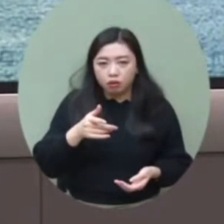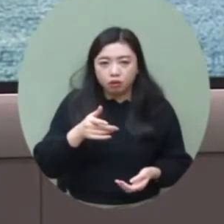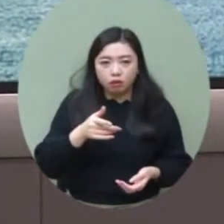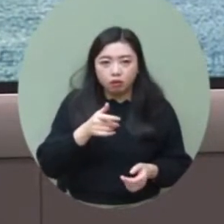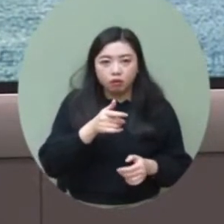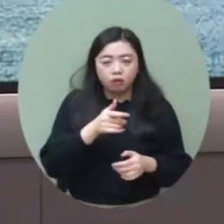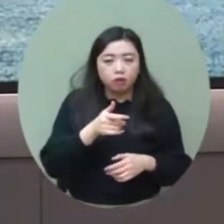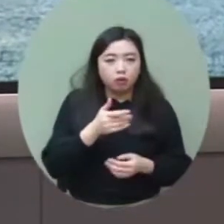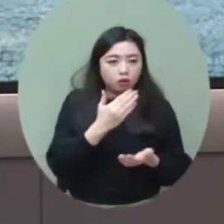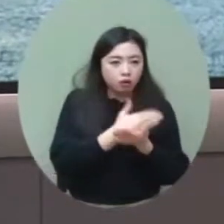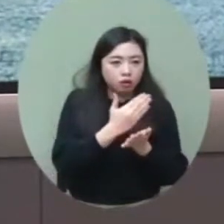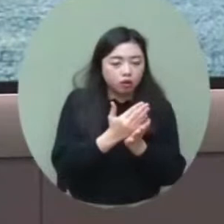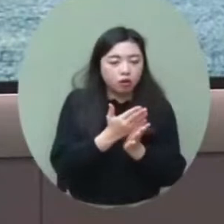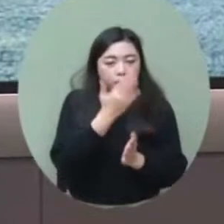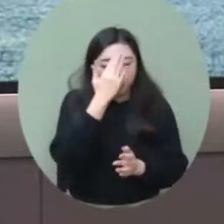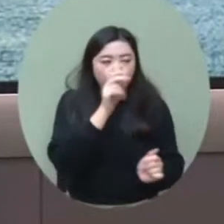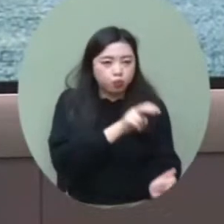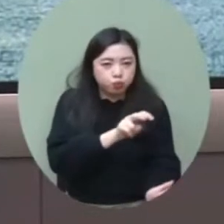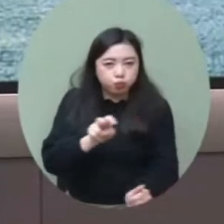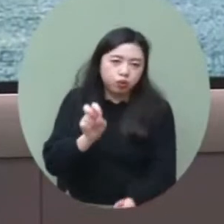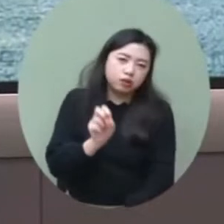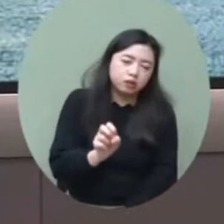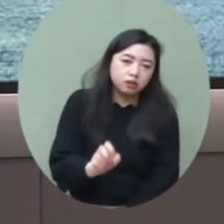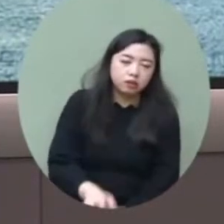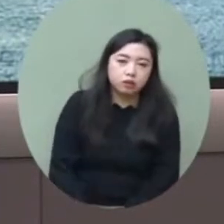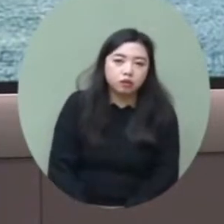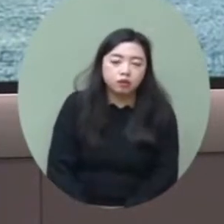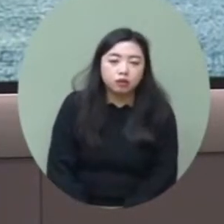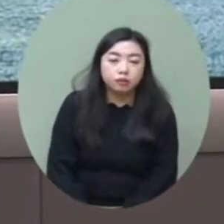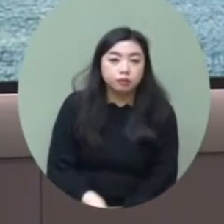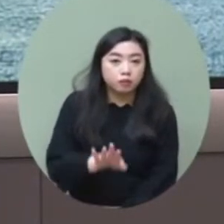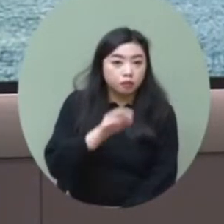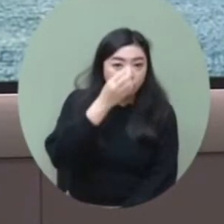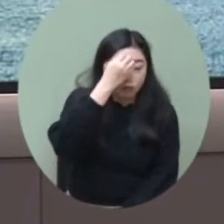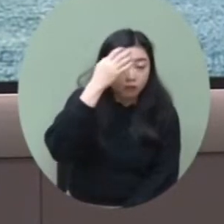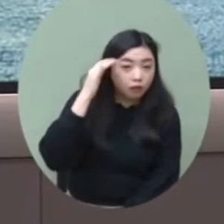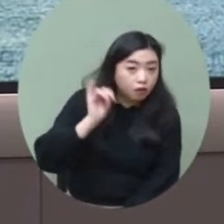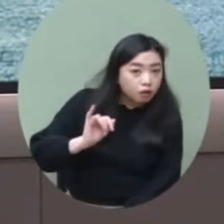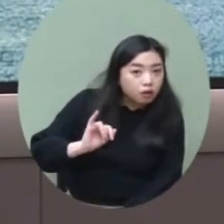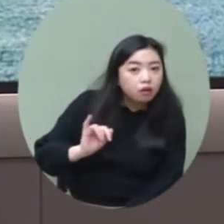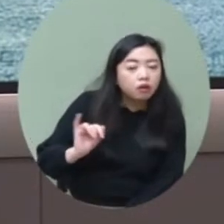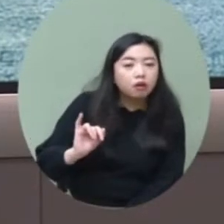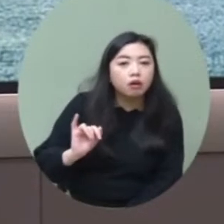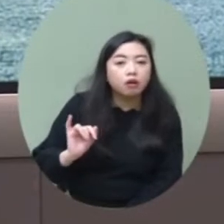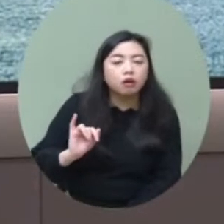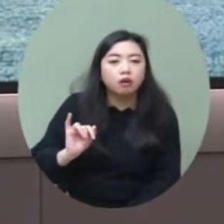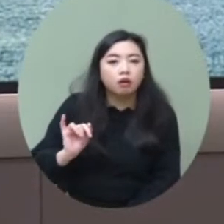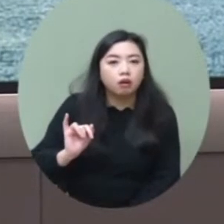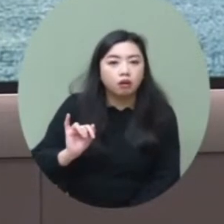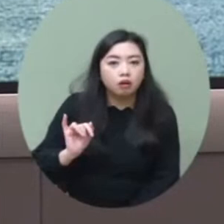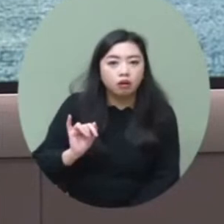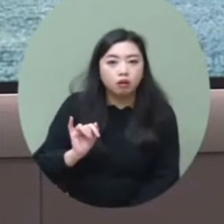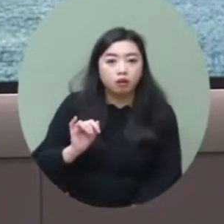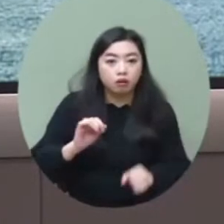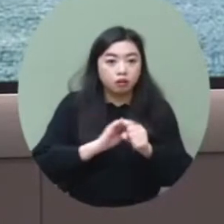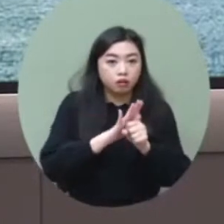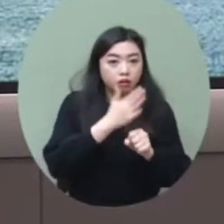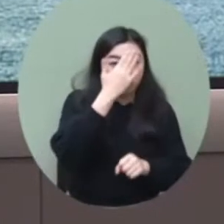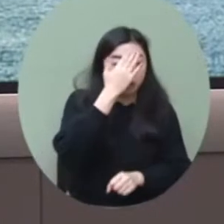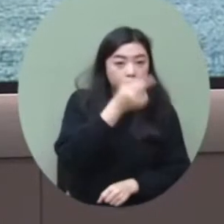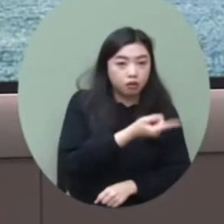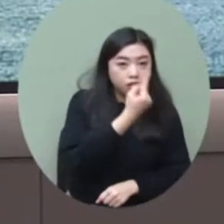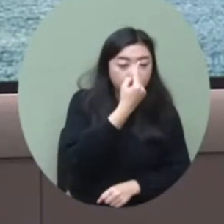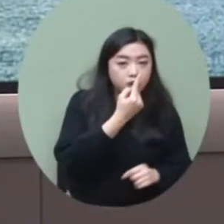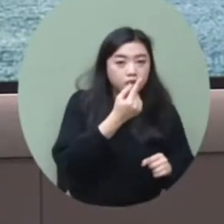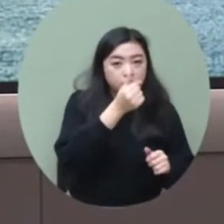were already offering assistance. So we are exhausting all possible means to take care of our patients. But please do